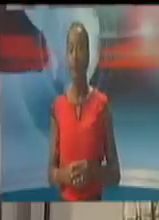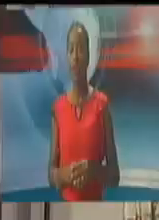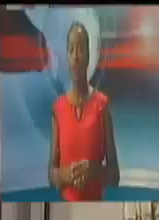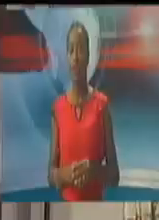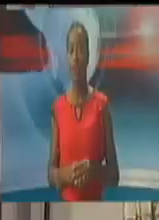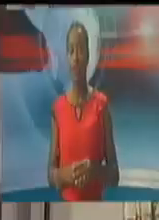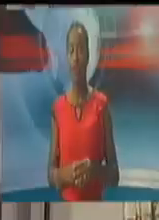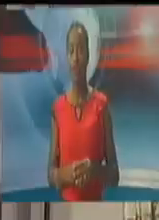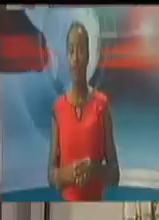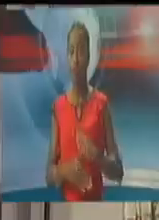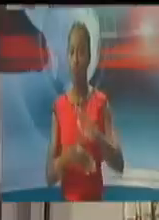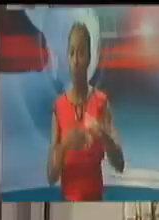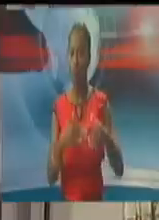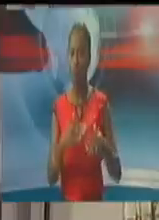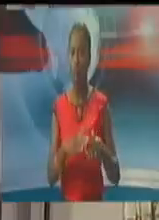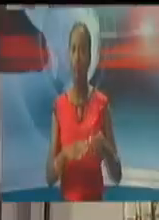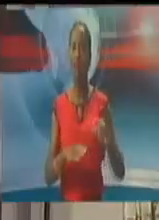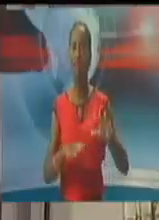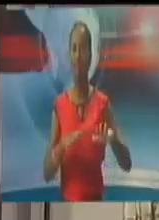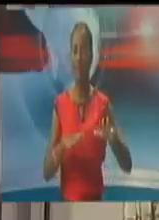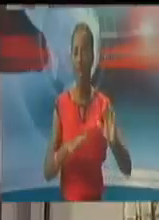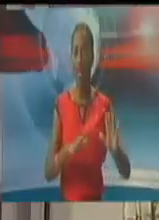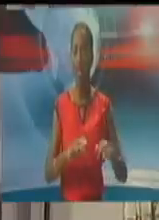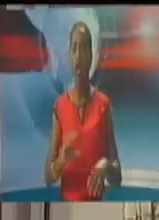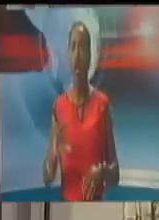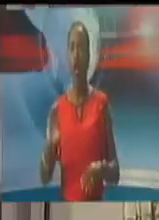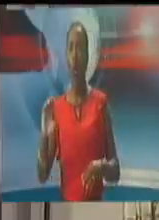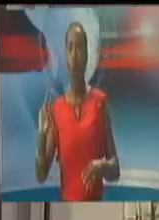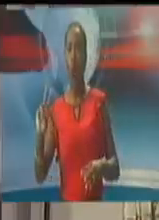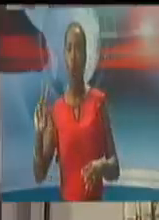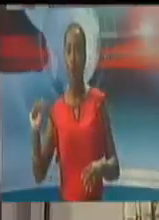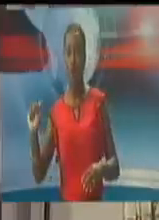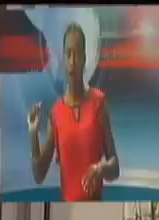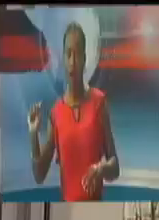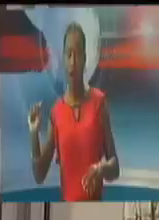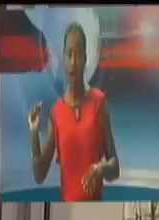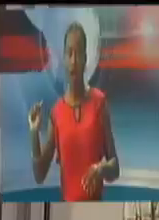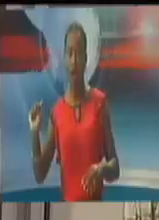all stable. In COUVA, we have